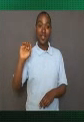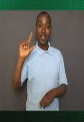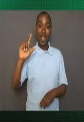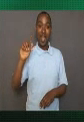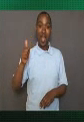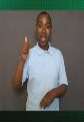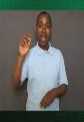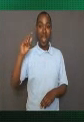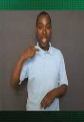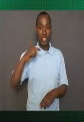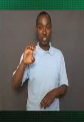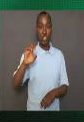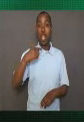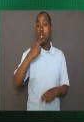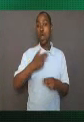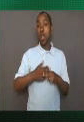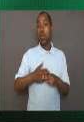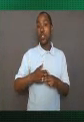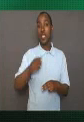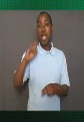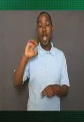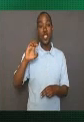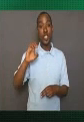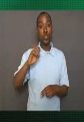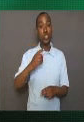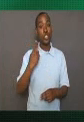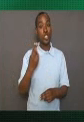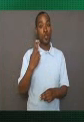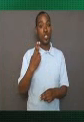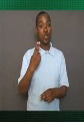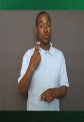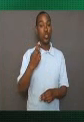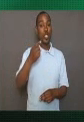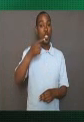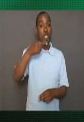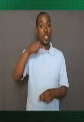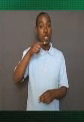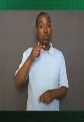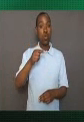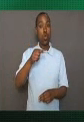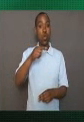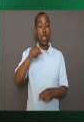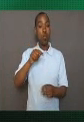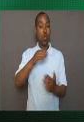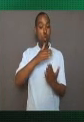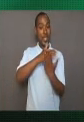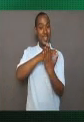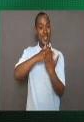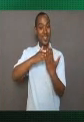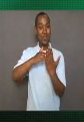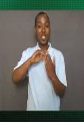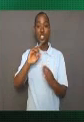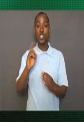cushions joints. The cartilage is shaped like a half circle